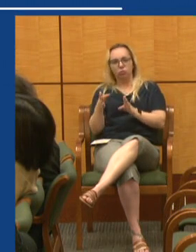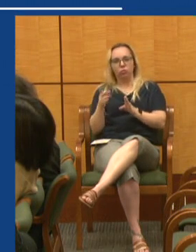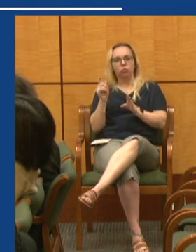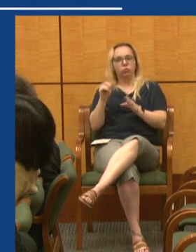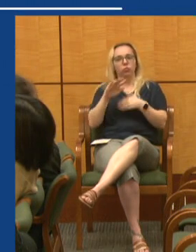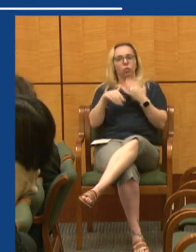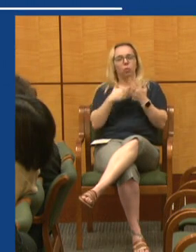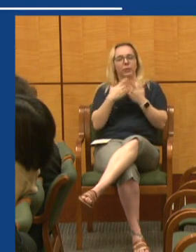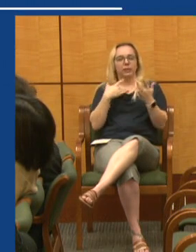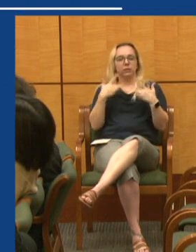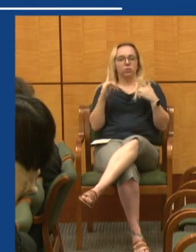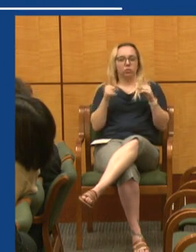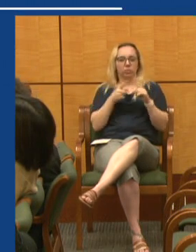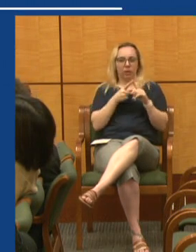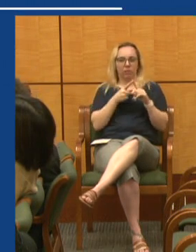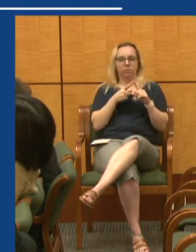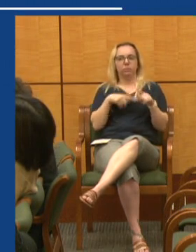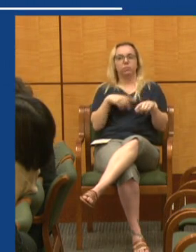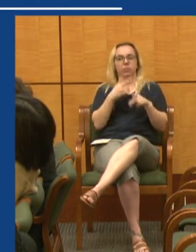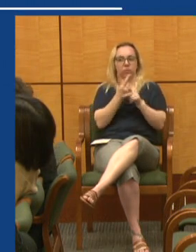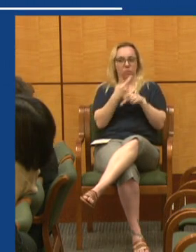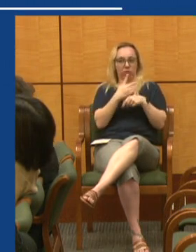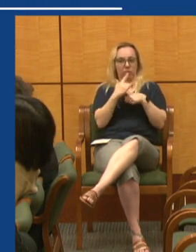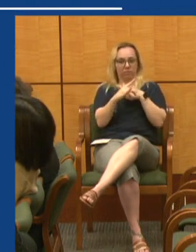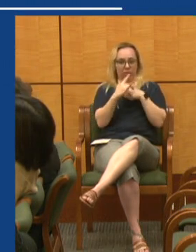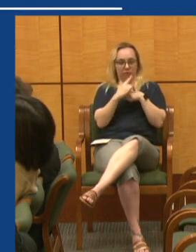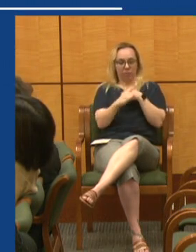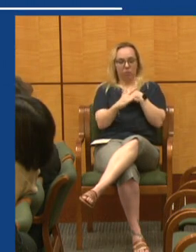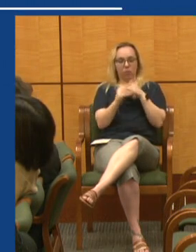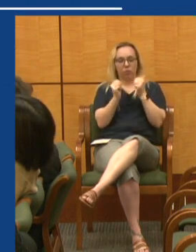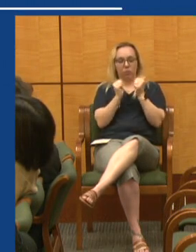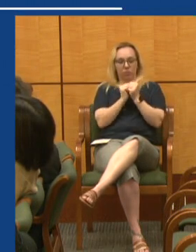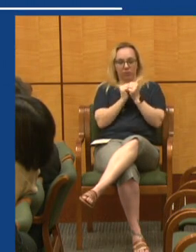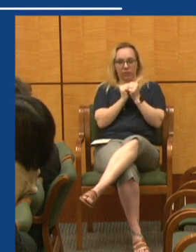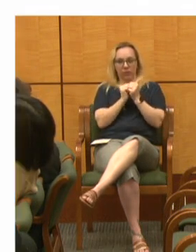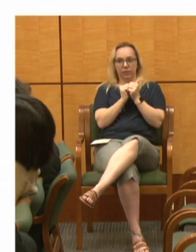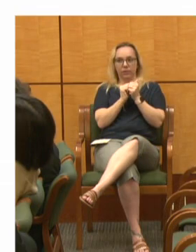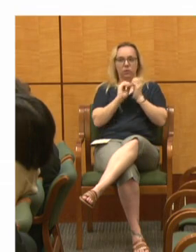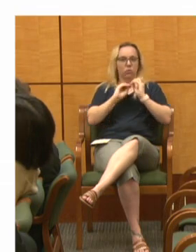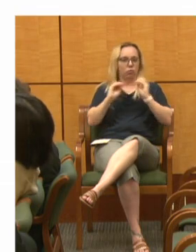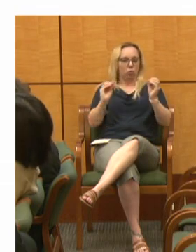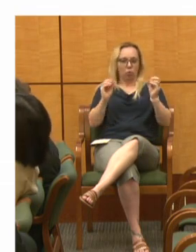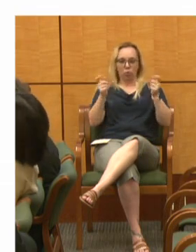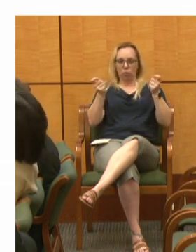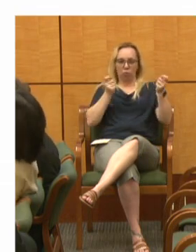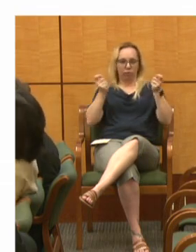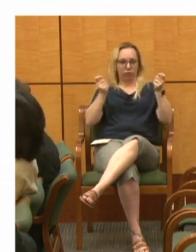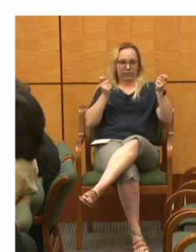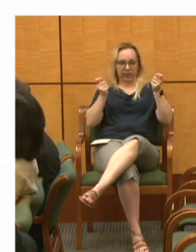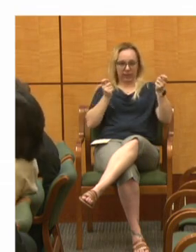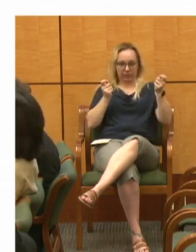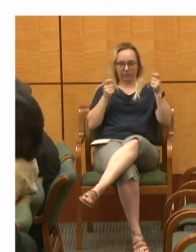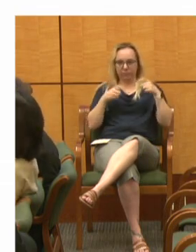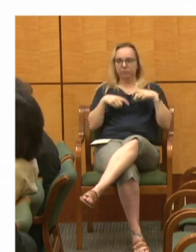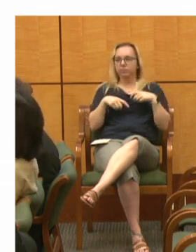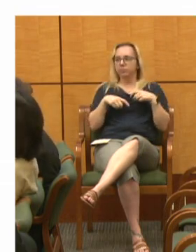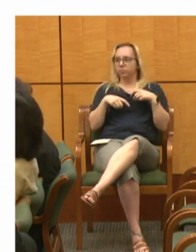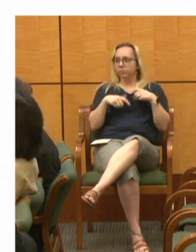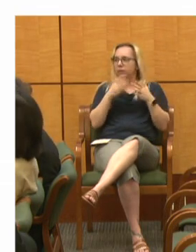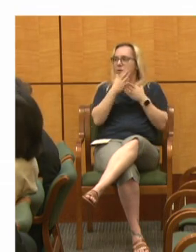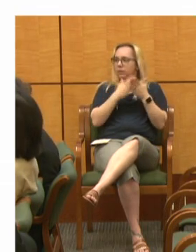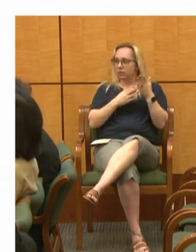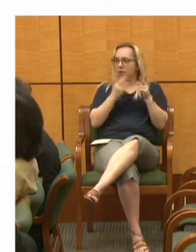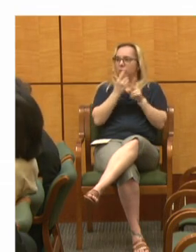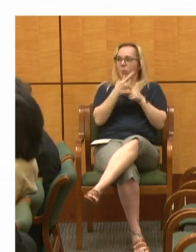is the products that are available with quite literally no oversight. These are some products that you can